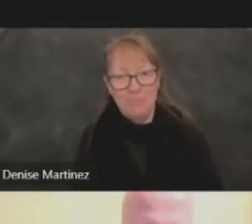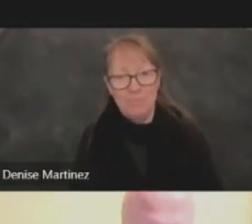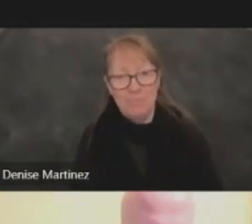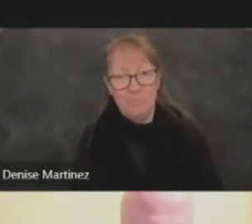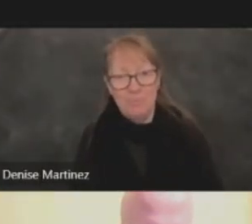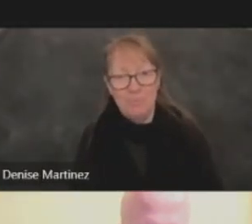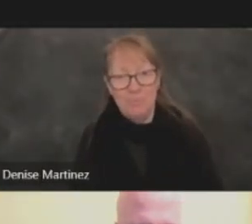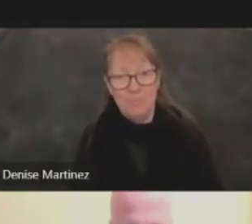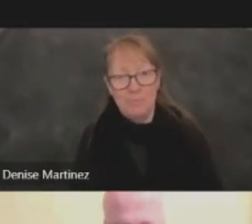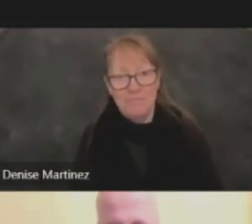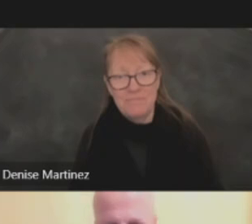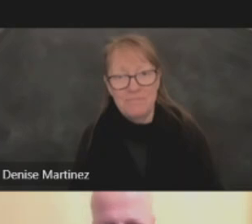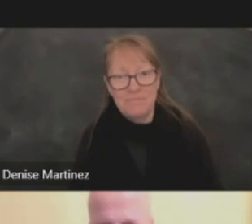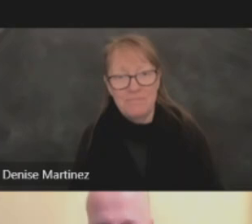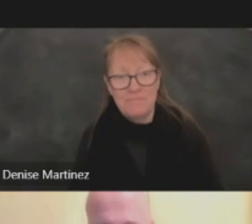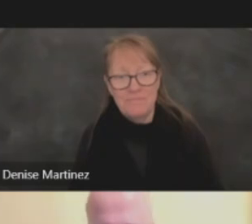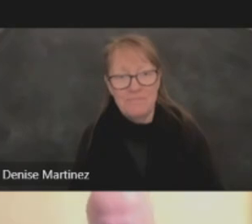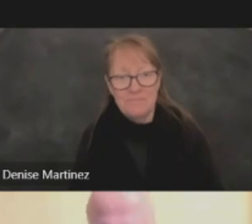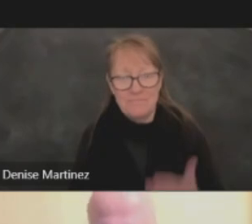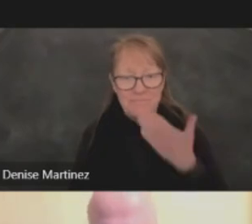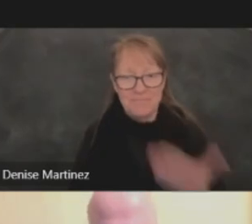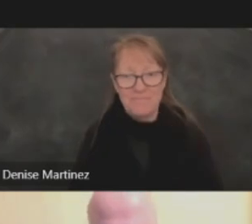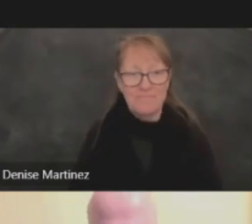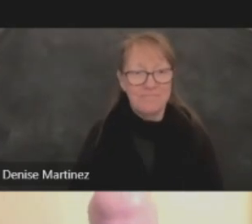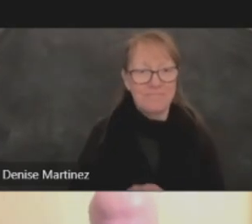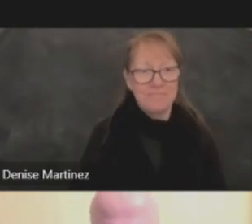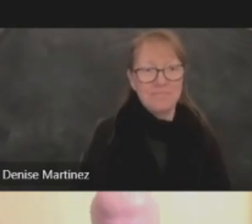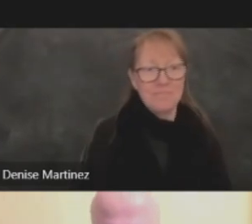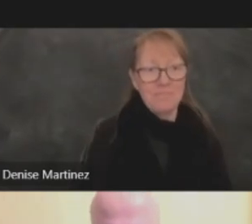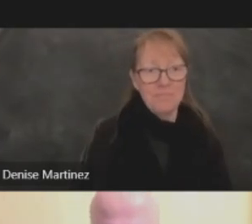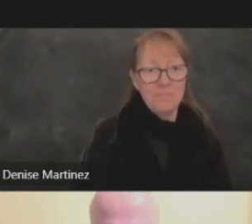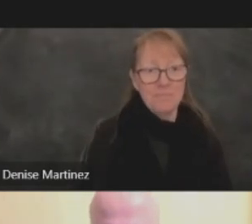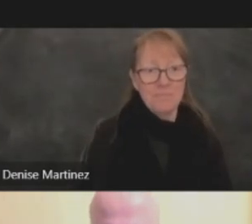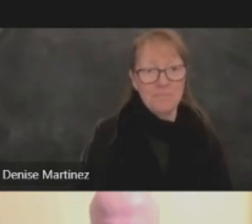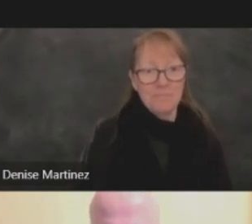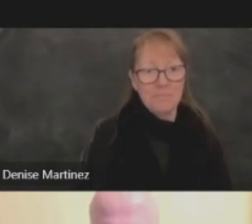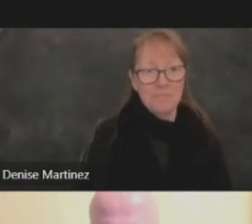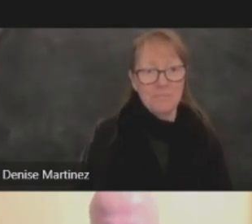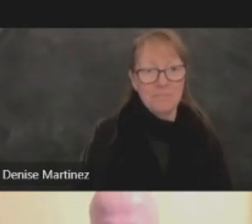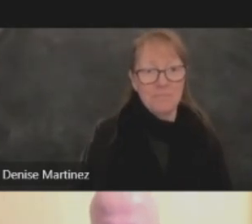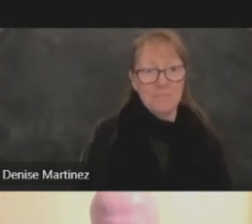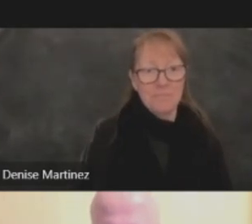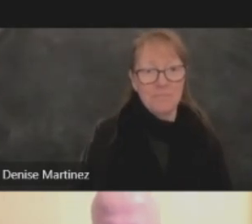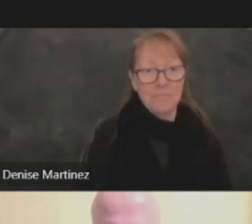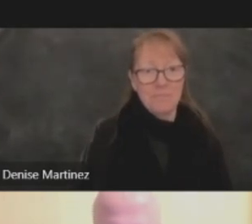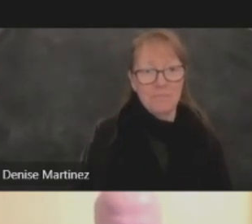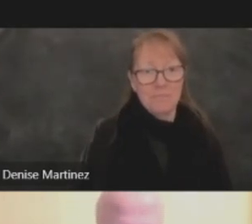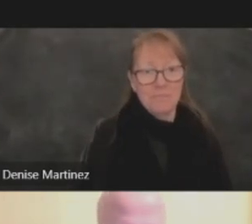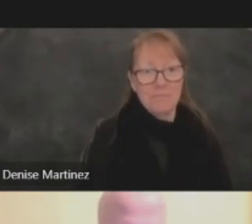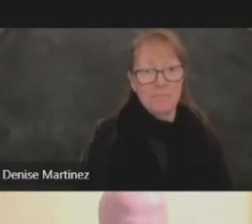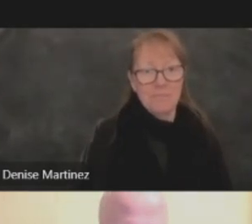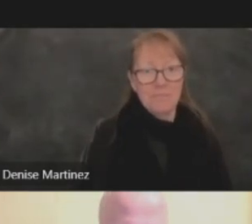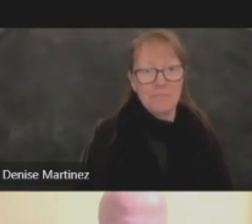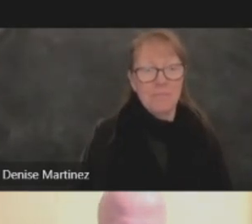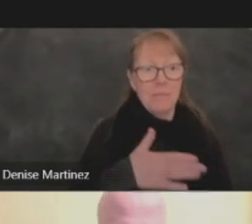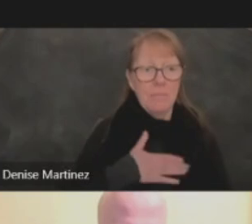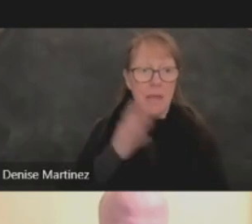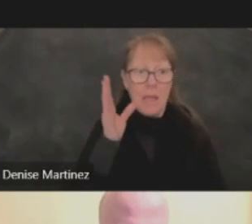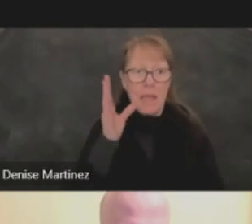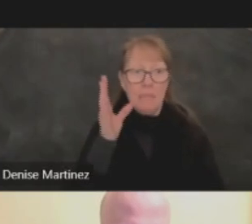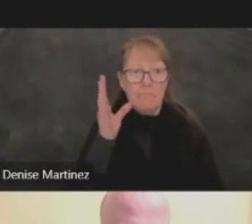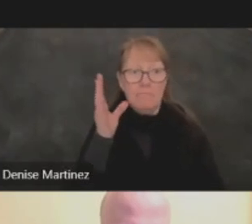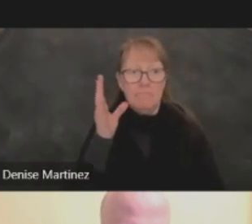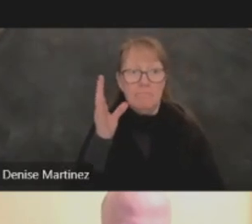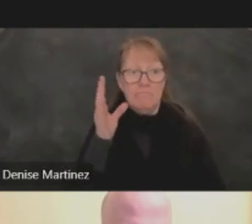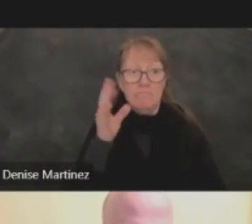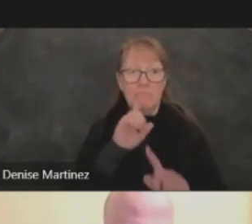Oh, that was from Charlie. Sorry. Thank you, Charlie. Okay, so my report. It's not too long tonight because I know we have other business to get to. But I did